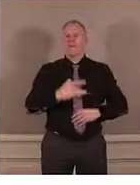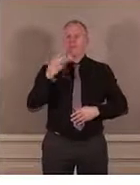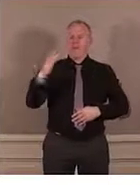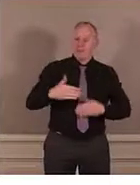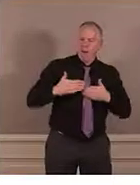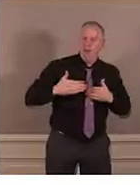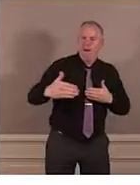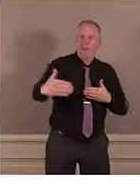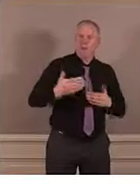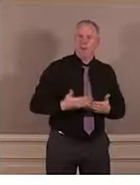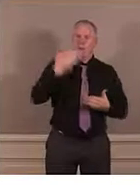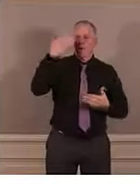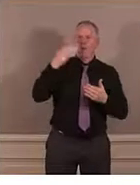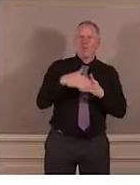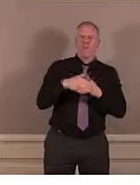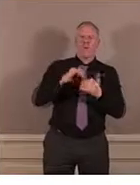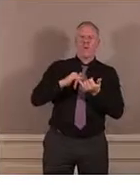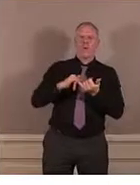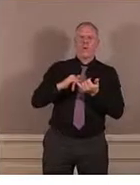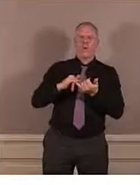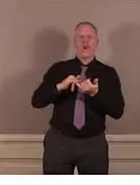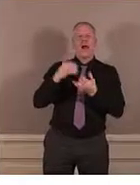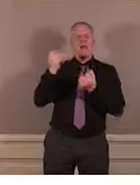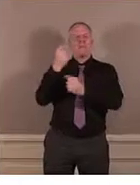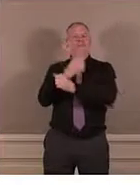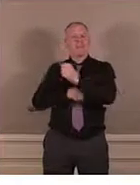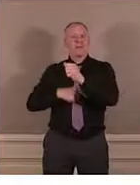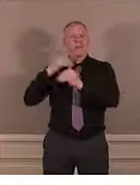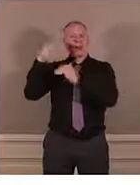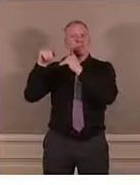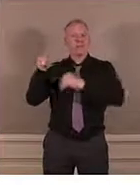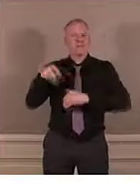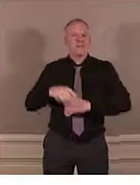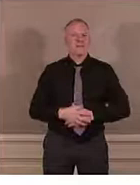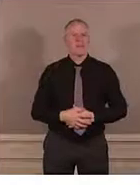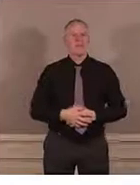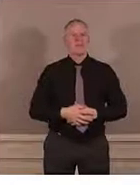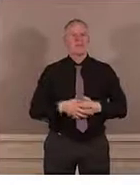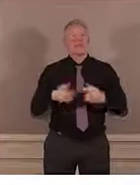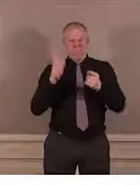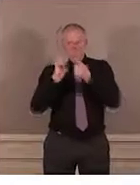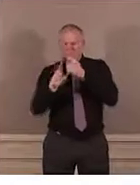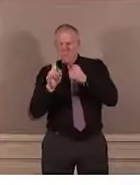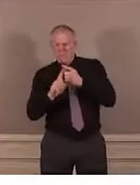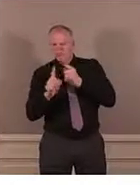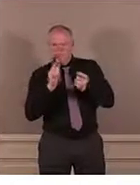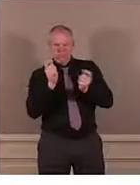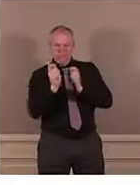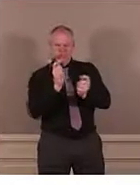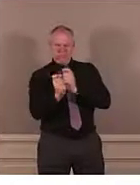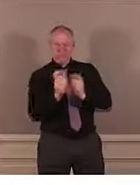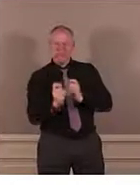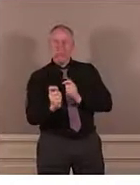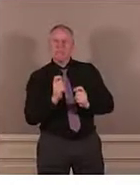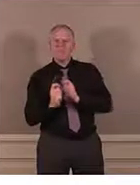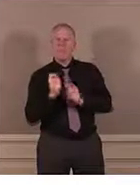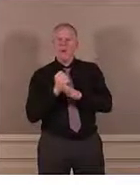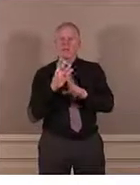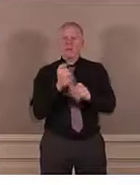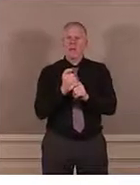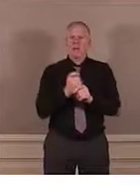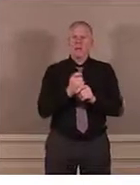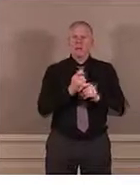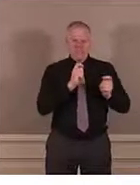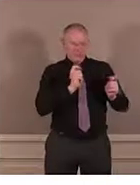adults with disabilities. So we had various different iterations of the good practice framework, and we refined it on an